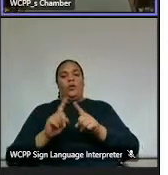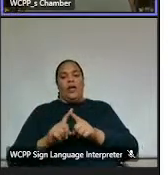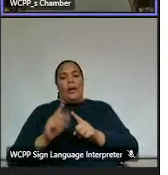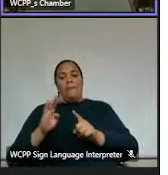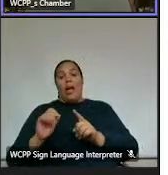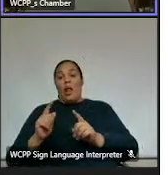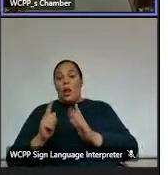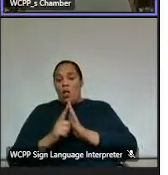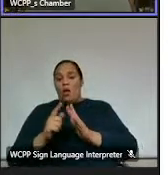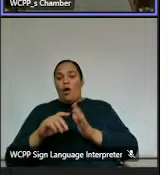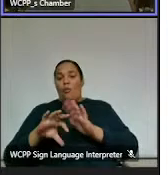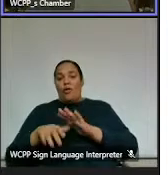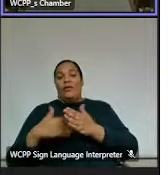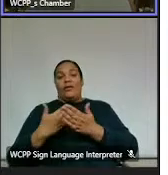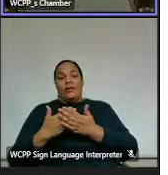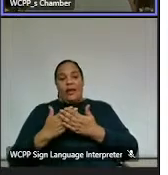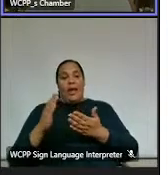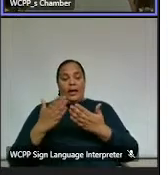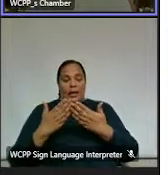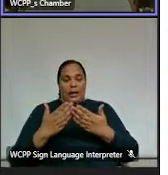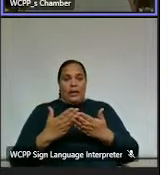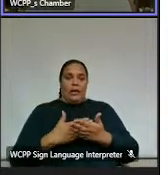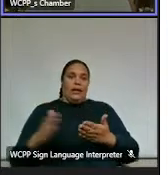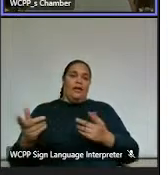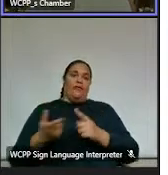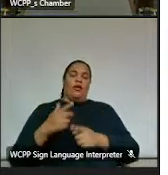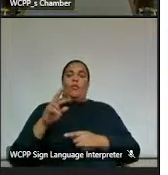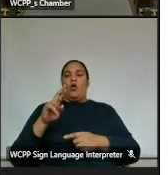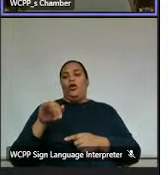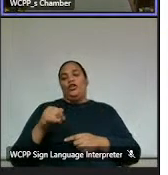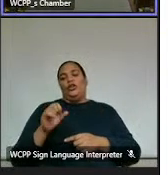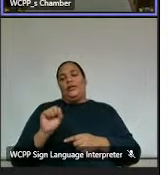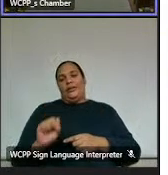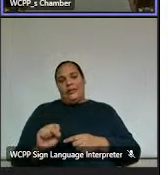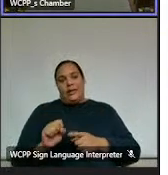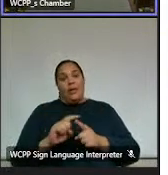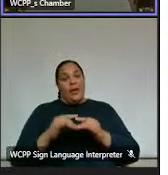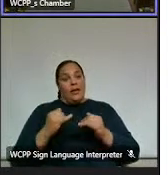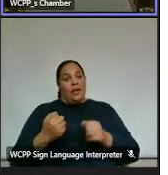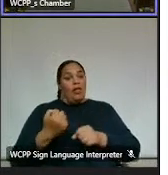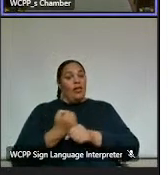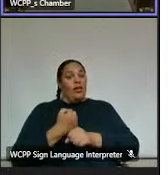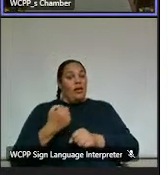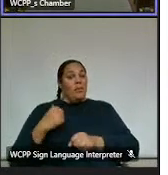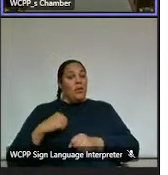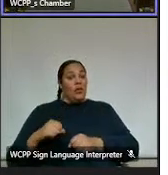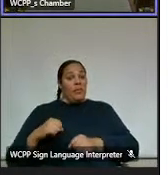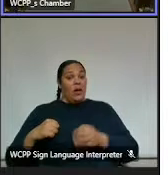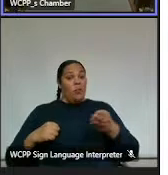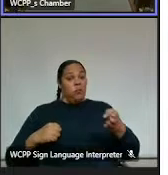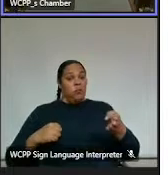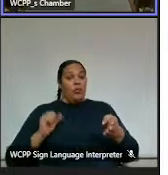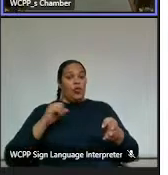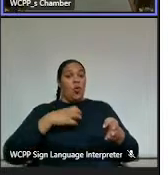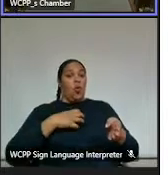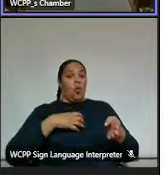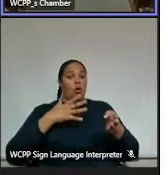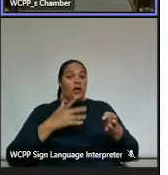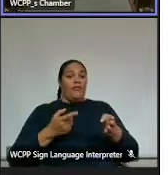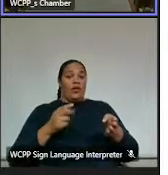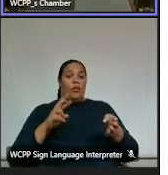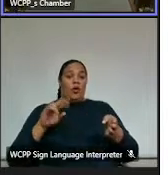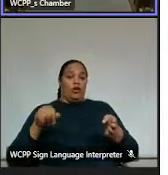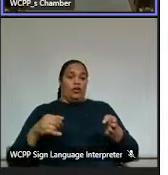declare municipal roads to be RJSs. The relevant municipality is the owner of its